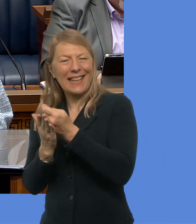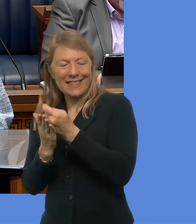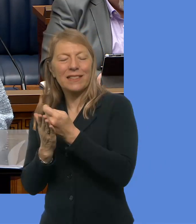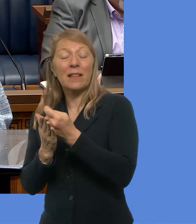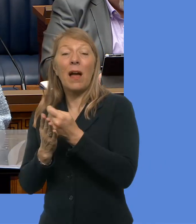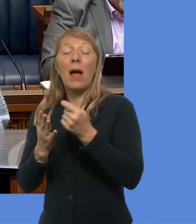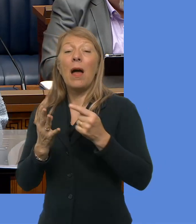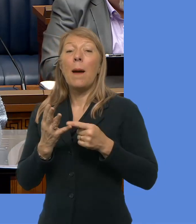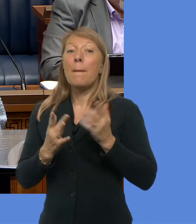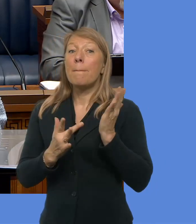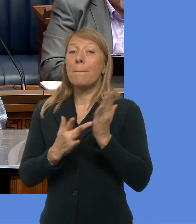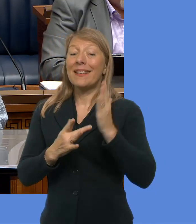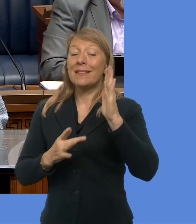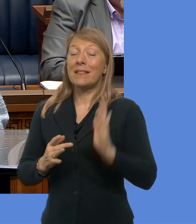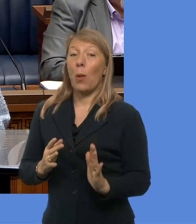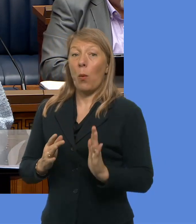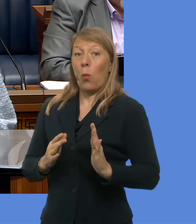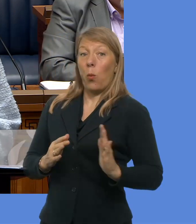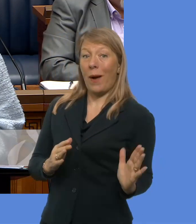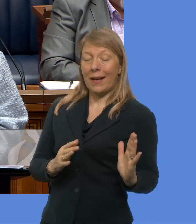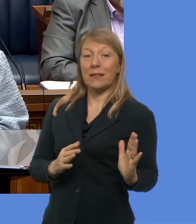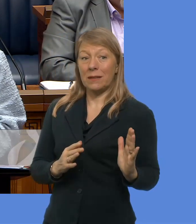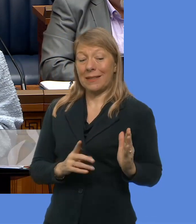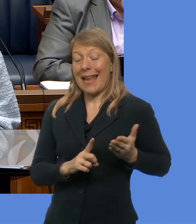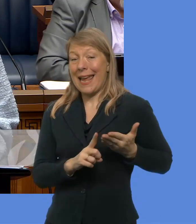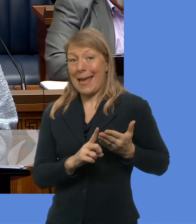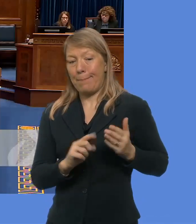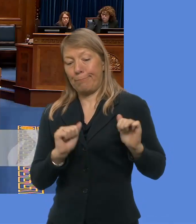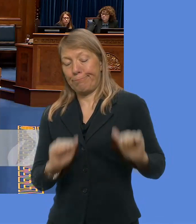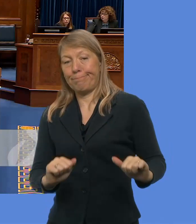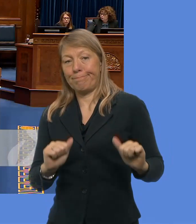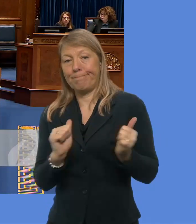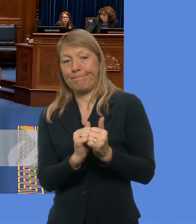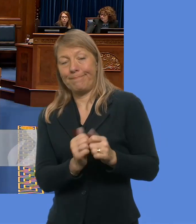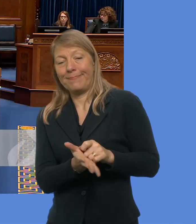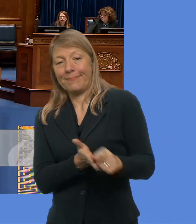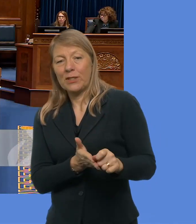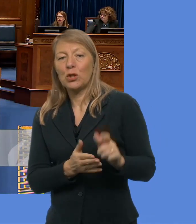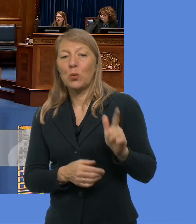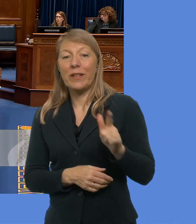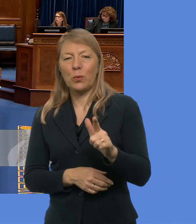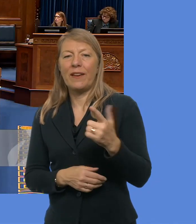is working towards heads of terms signing in autumn 2024.